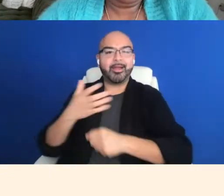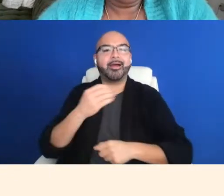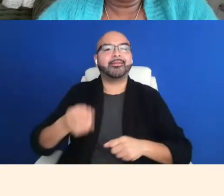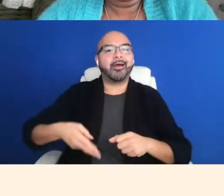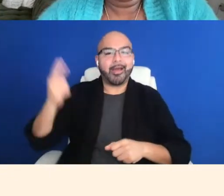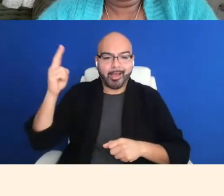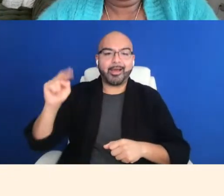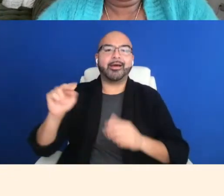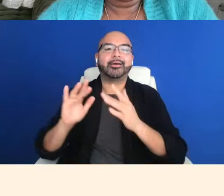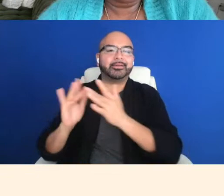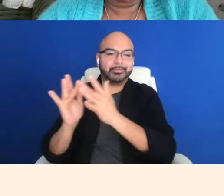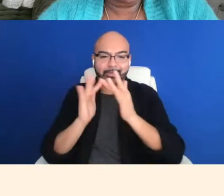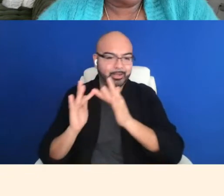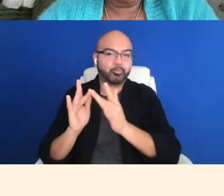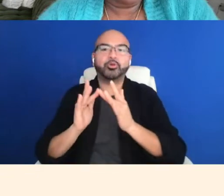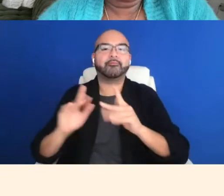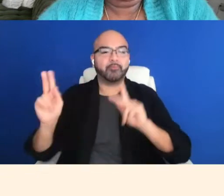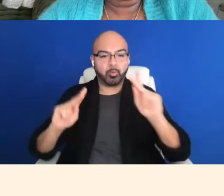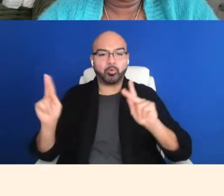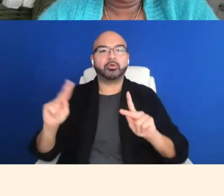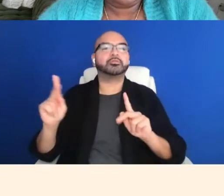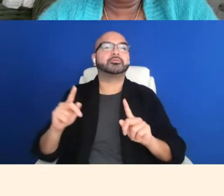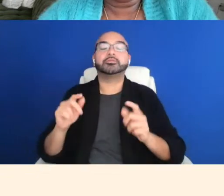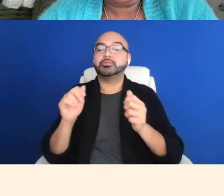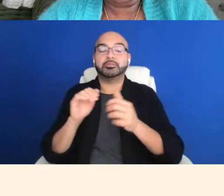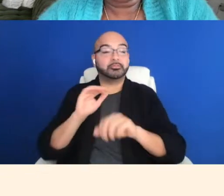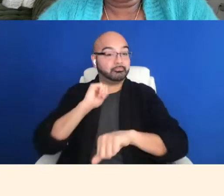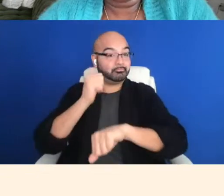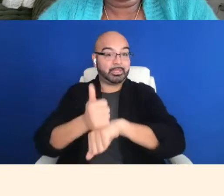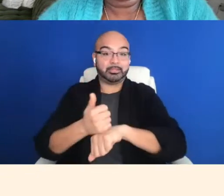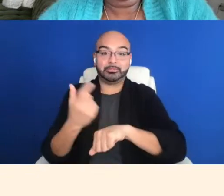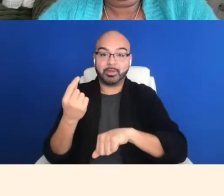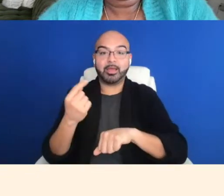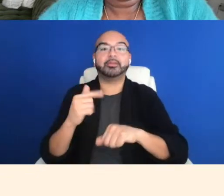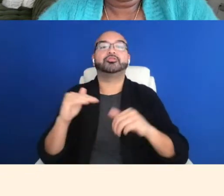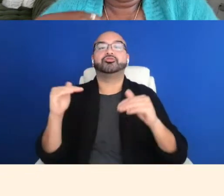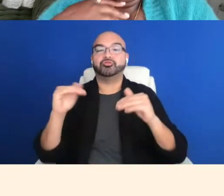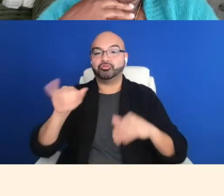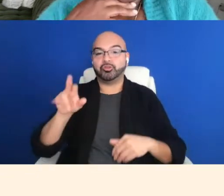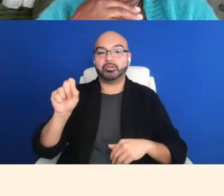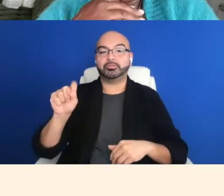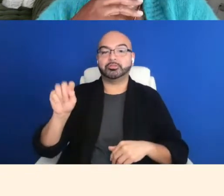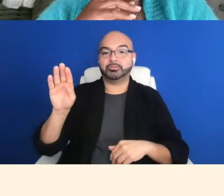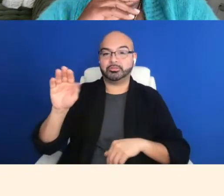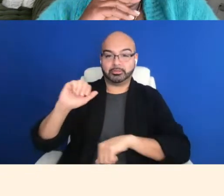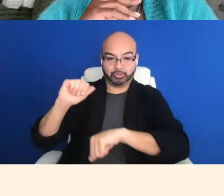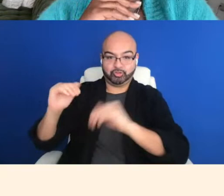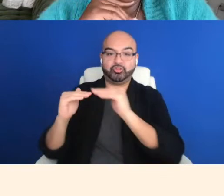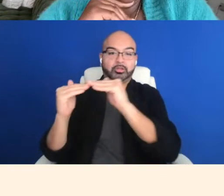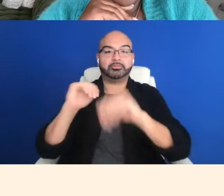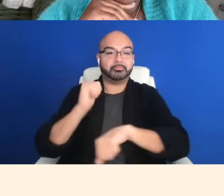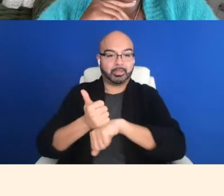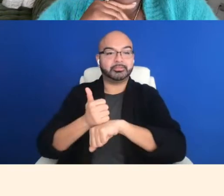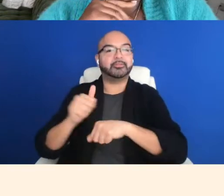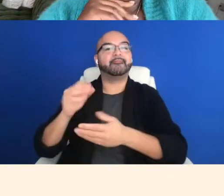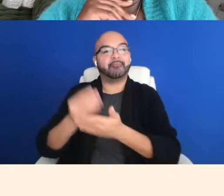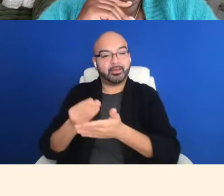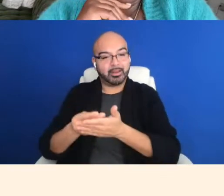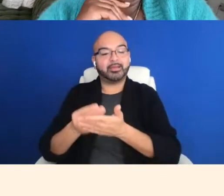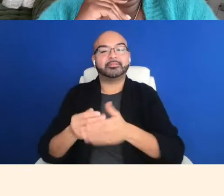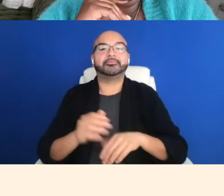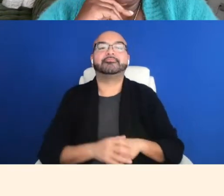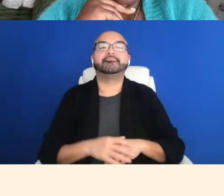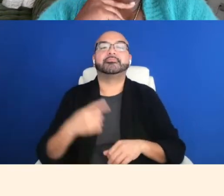around just-based outcomes in real estate and finance. We're also inspired by